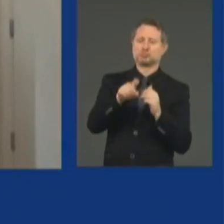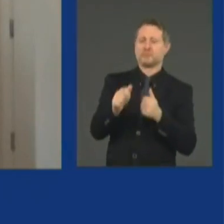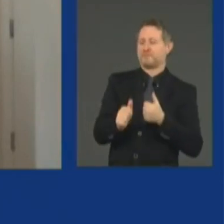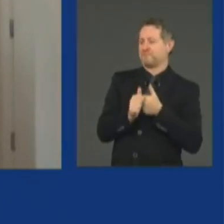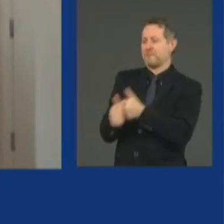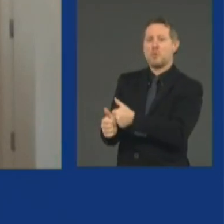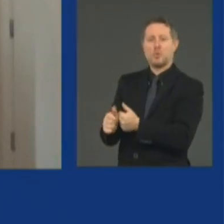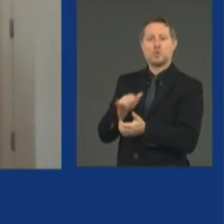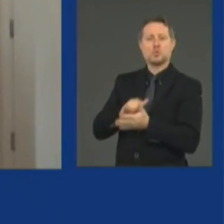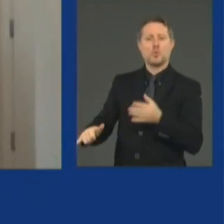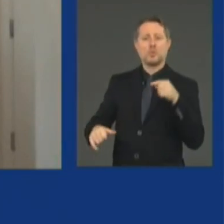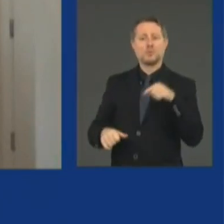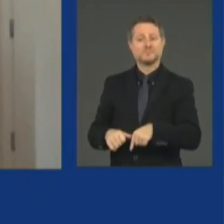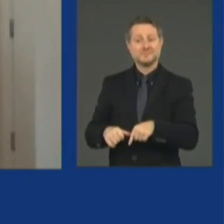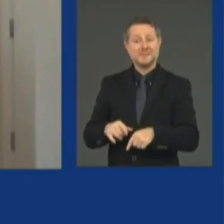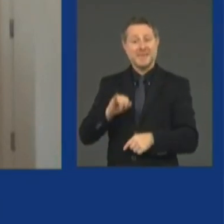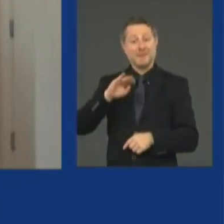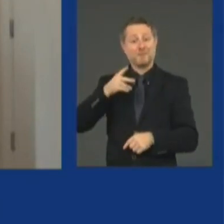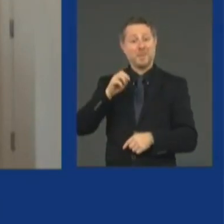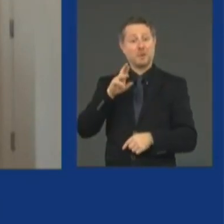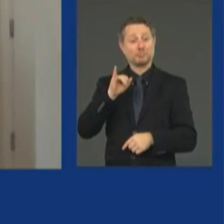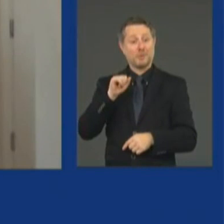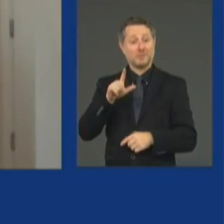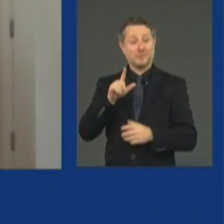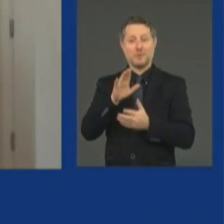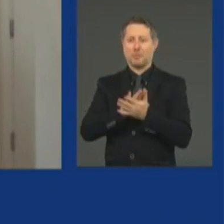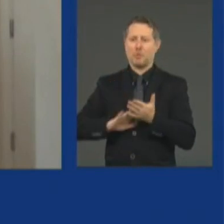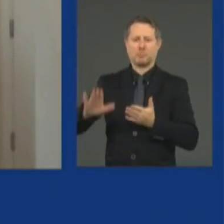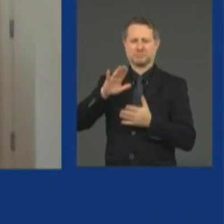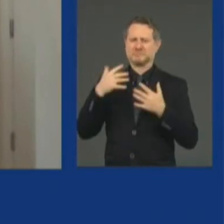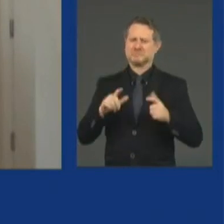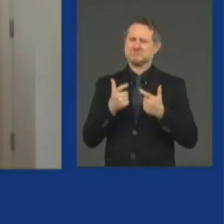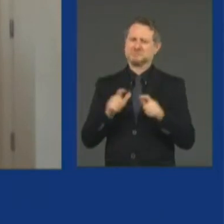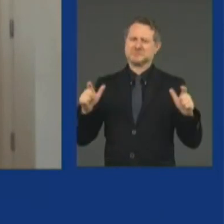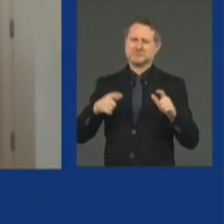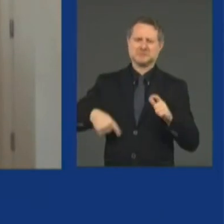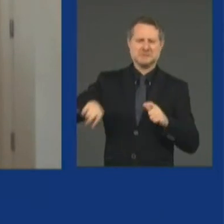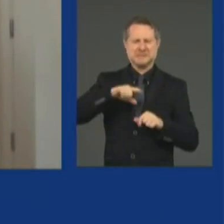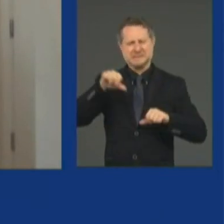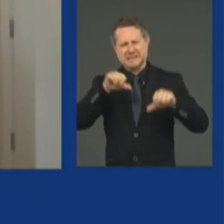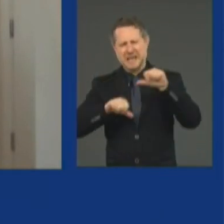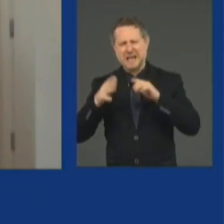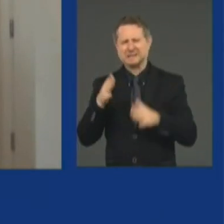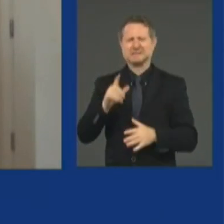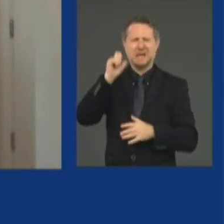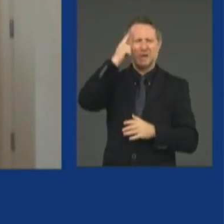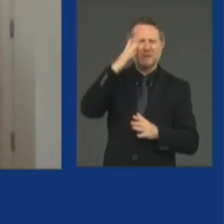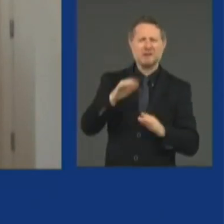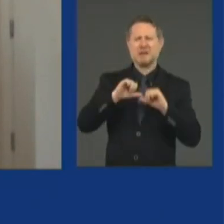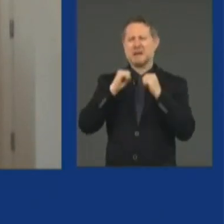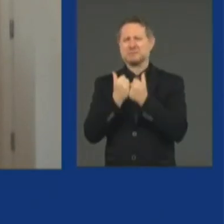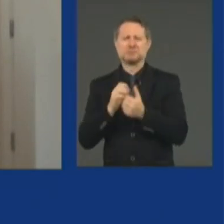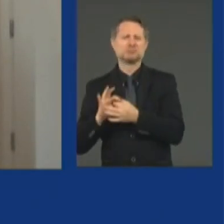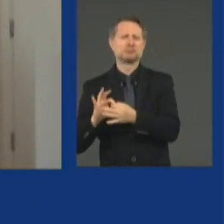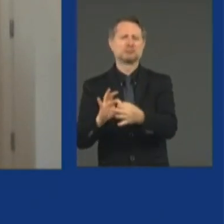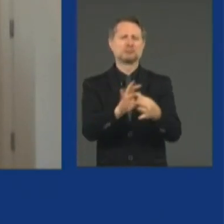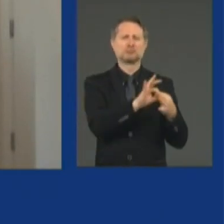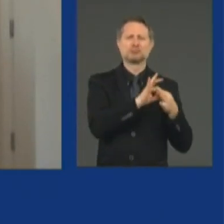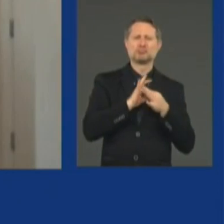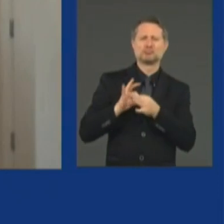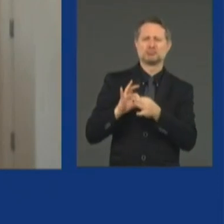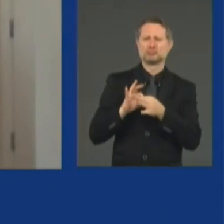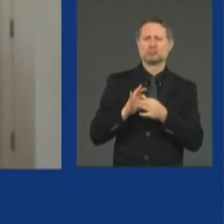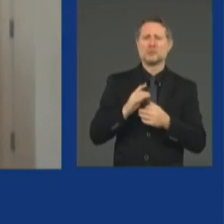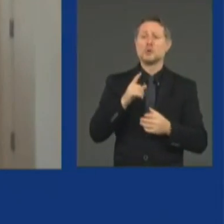a huge COVID-19 response team, collaborating with scientists and government agencies globally. You in New York have